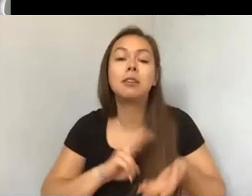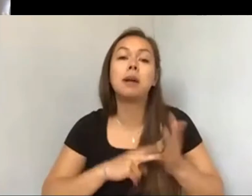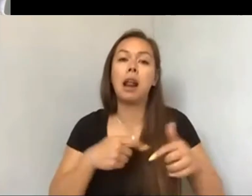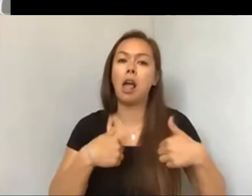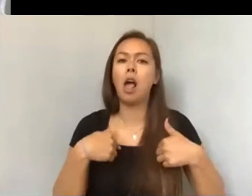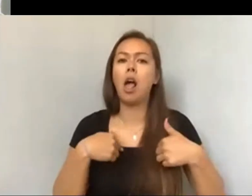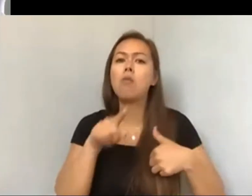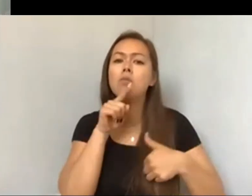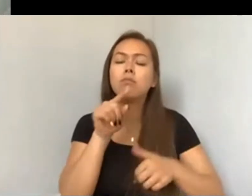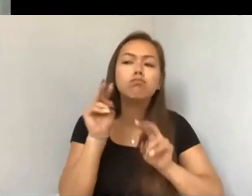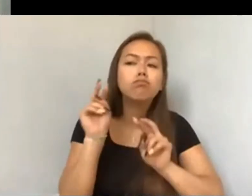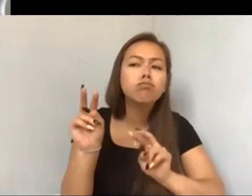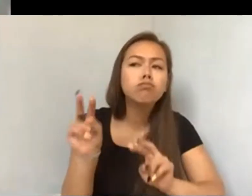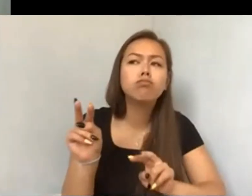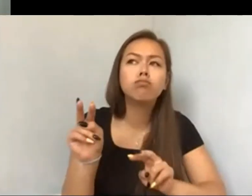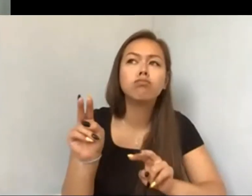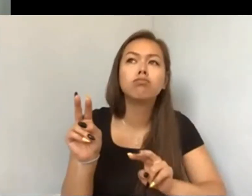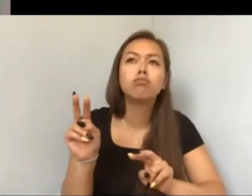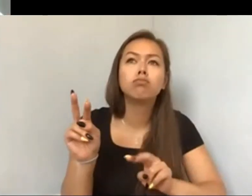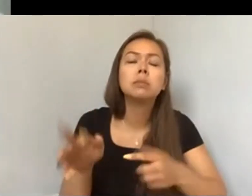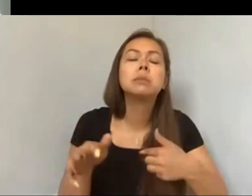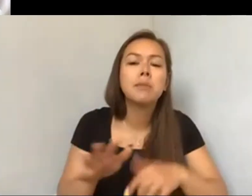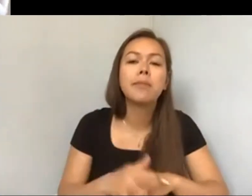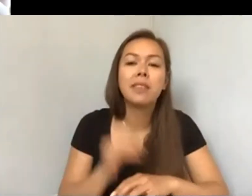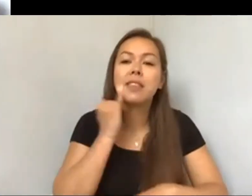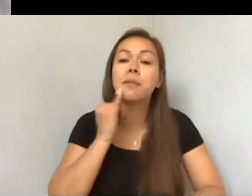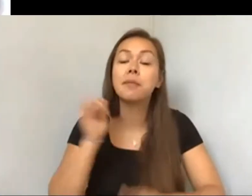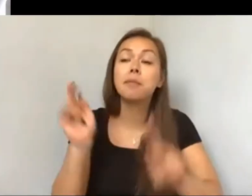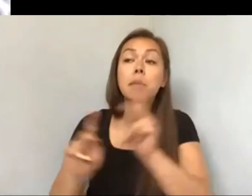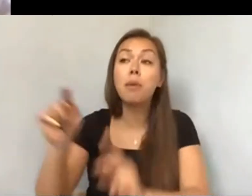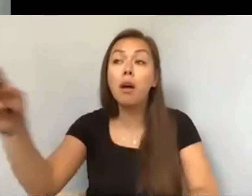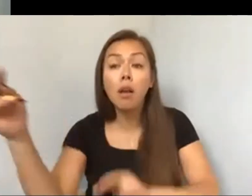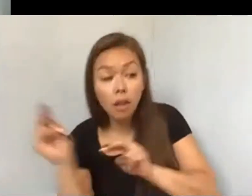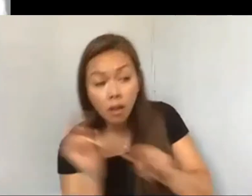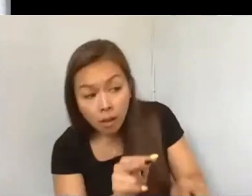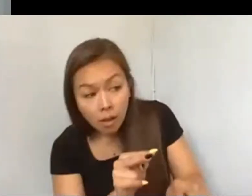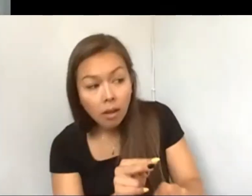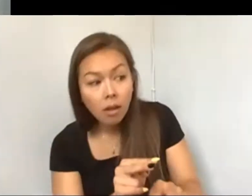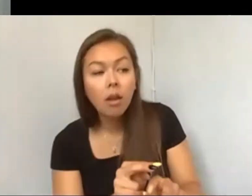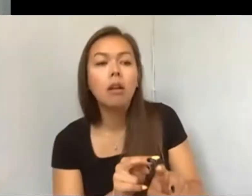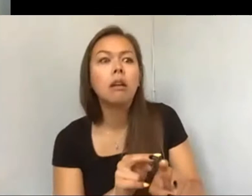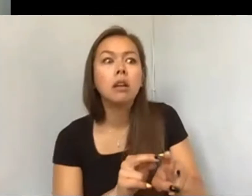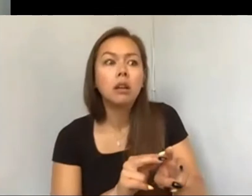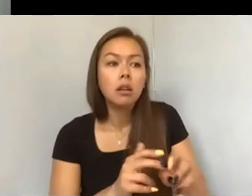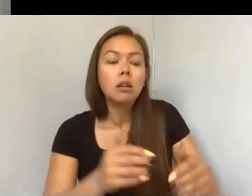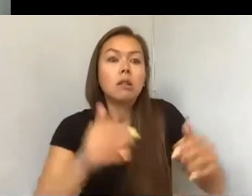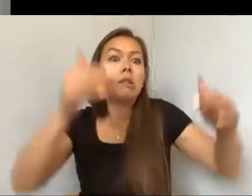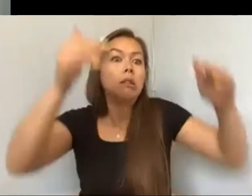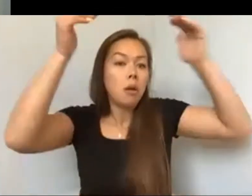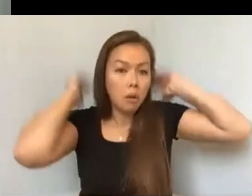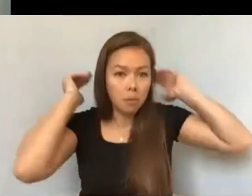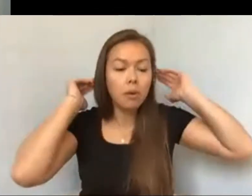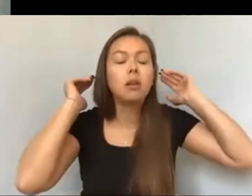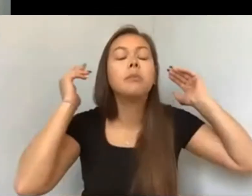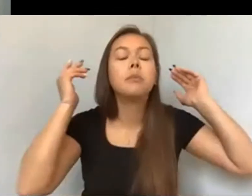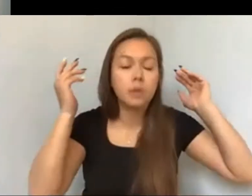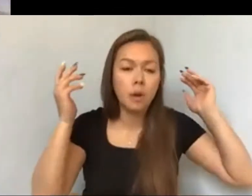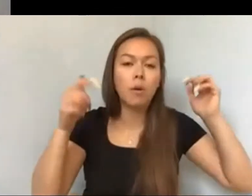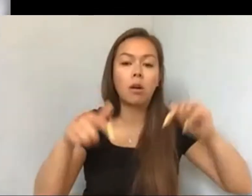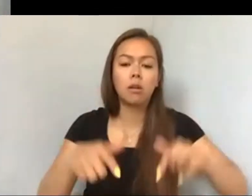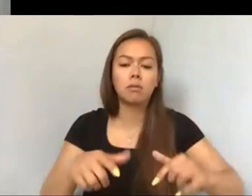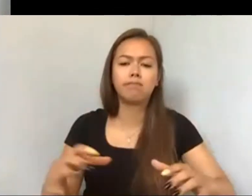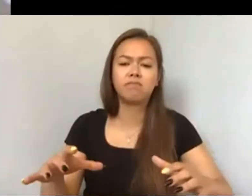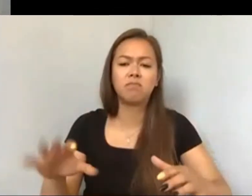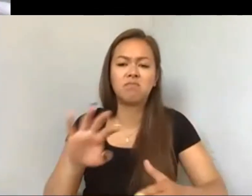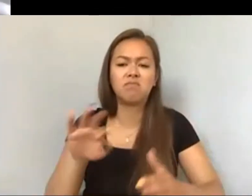people get overwhelmed when they're looking up this stuff. So to be able to have it all in one place and to be able to be having these conversations is really important. I